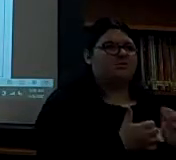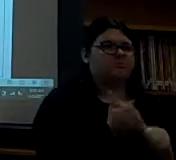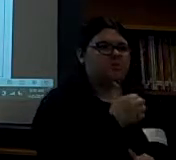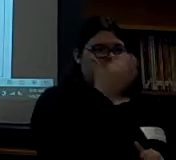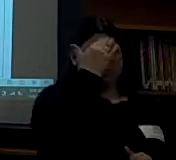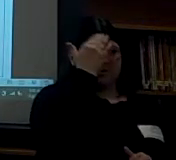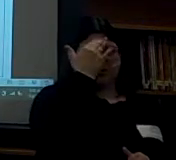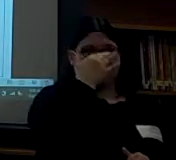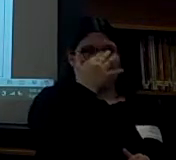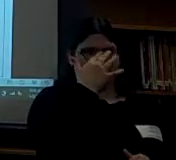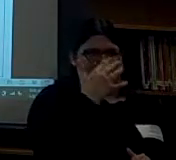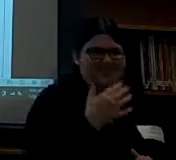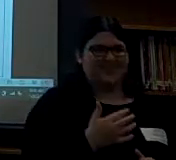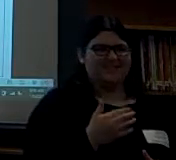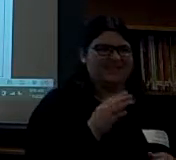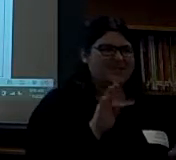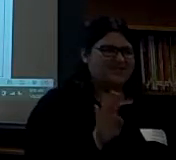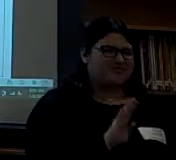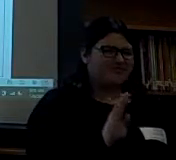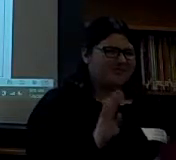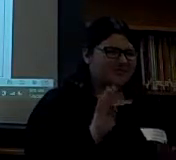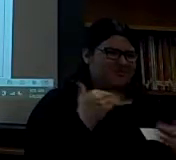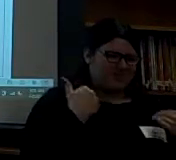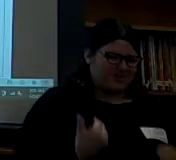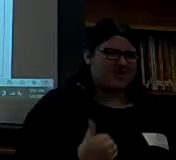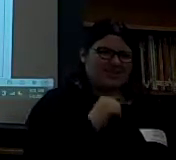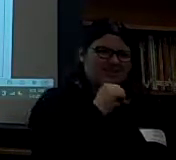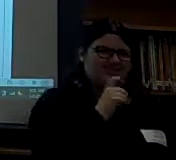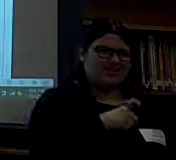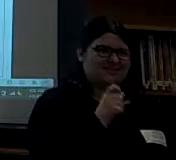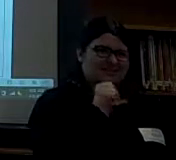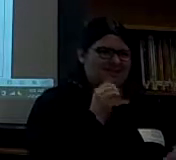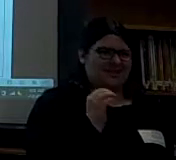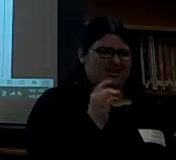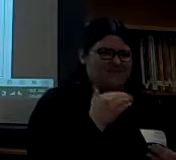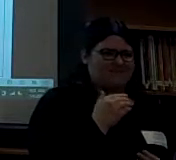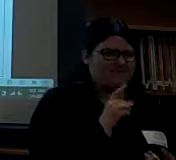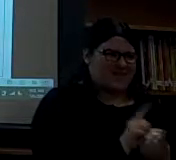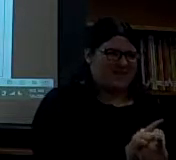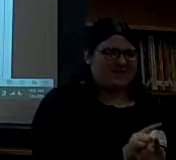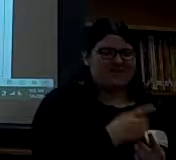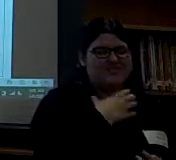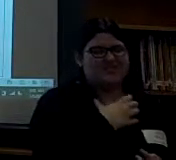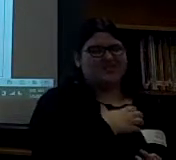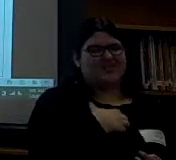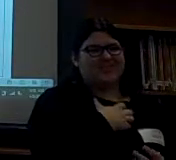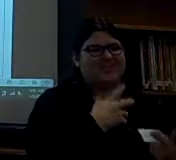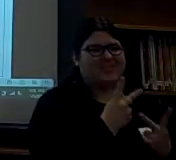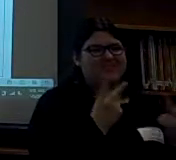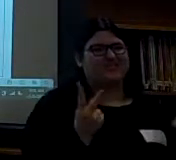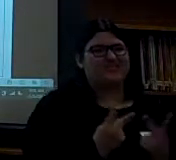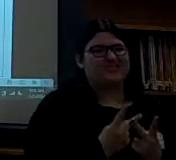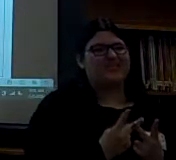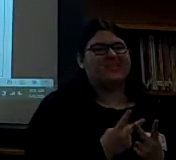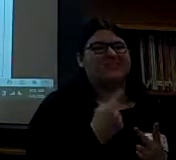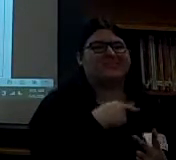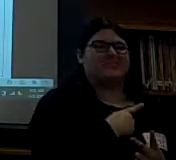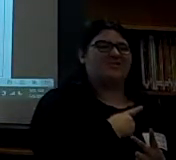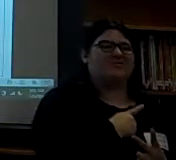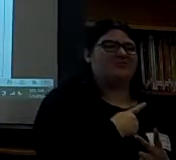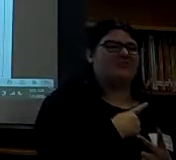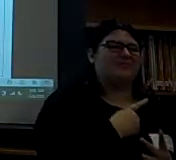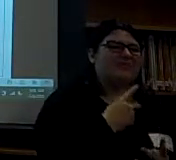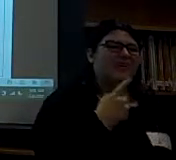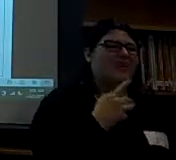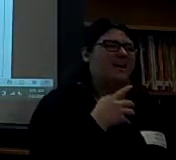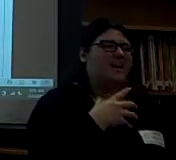when our biological needs are not met, when we're hungry, we're tired, that we're going to be in a place of yuck, we're going to be cranky, we're going to be irritable. And that's literally